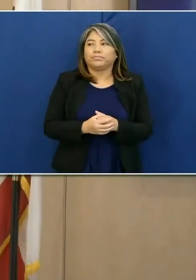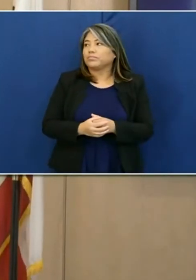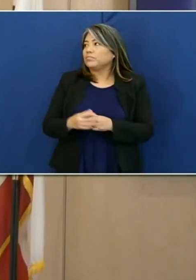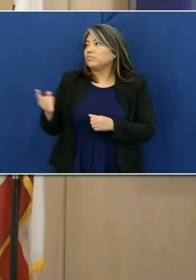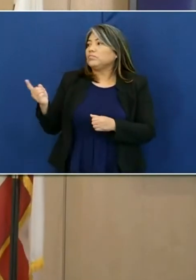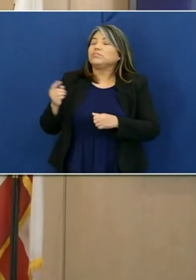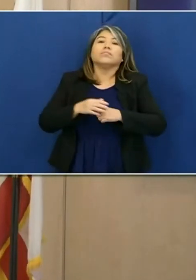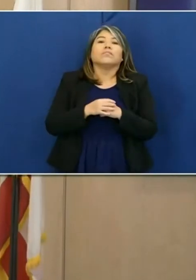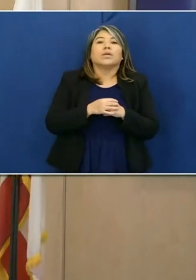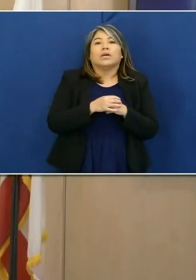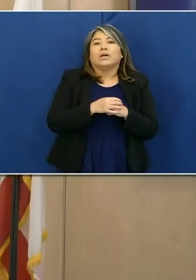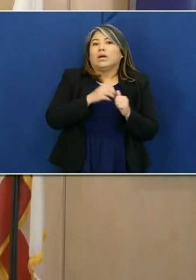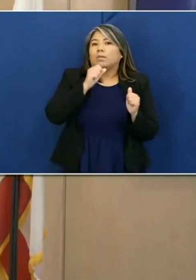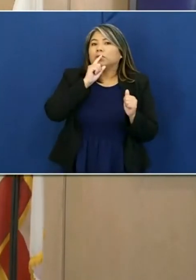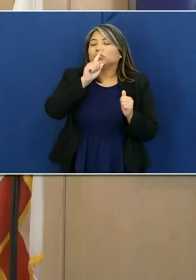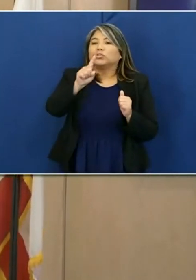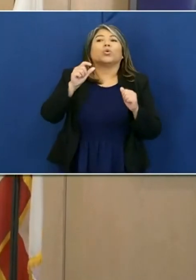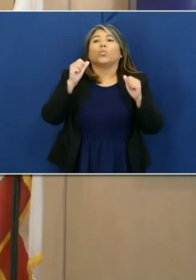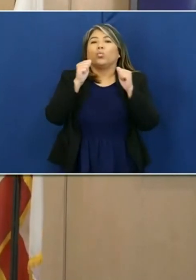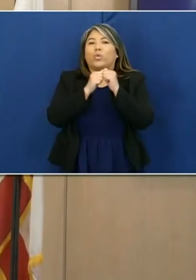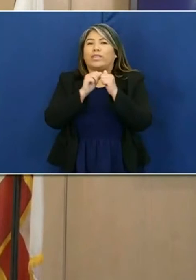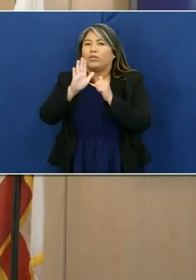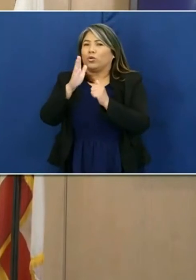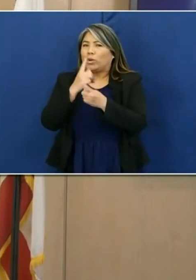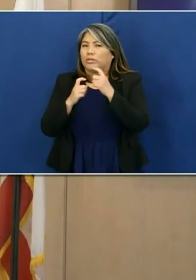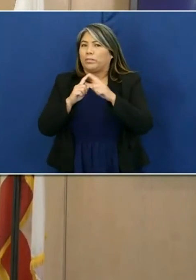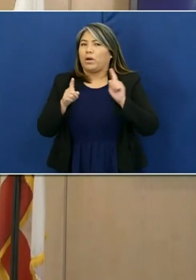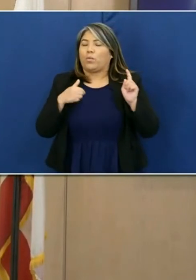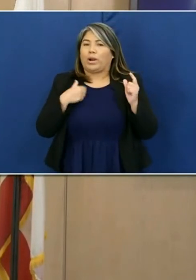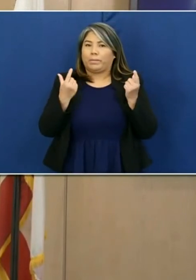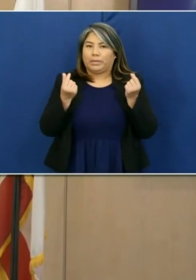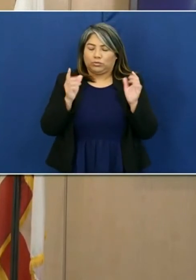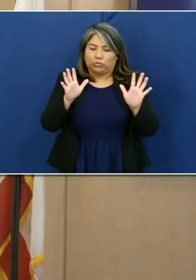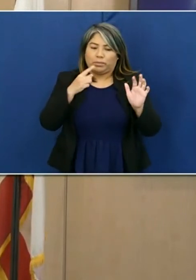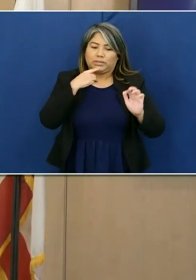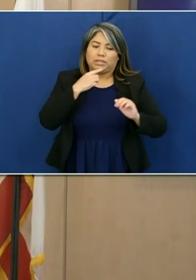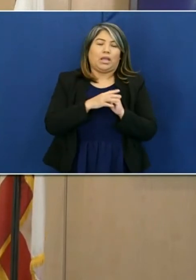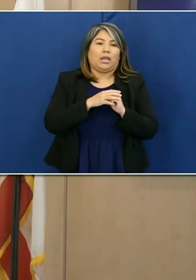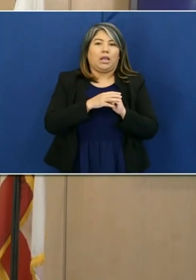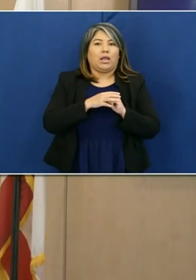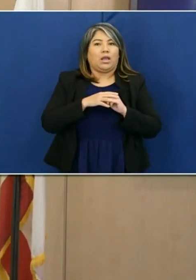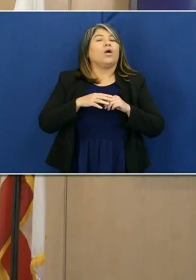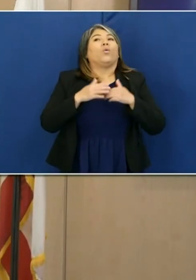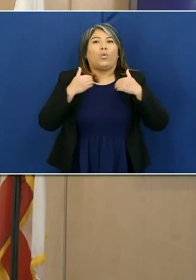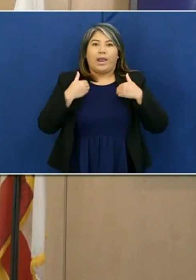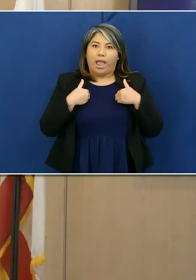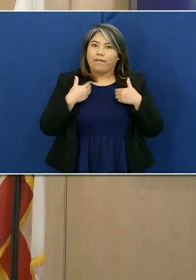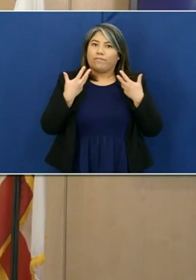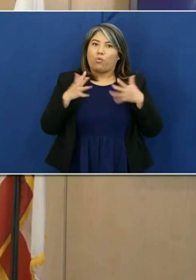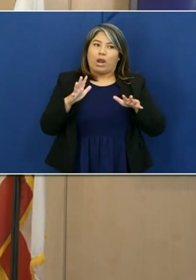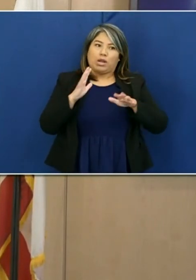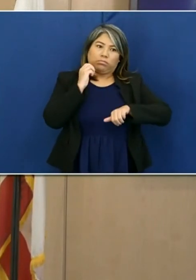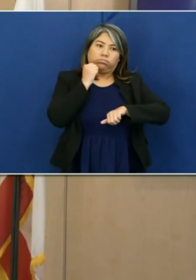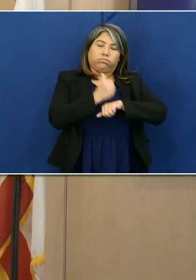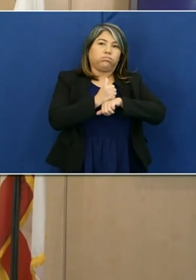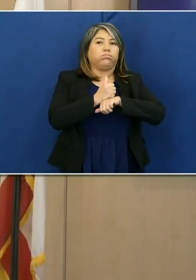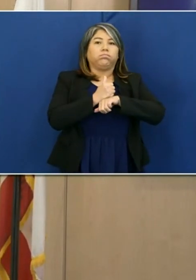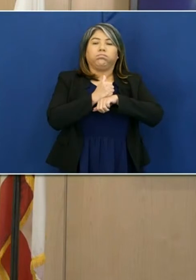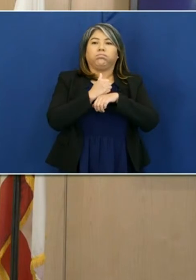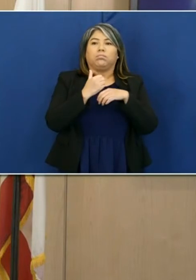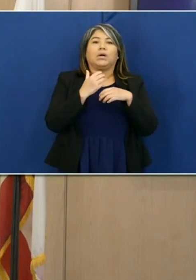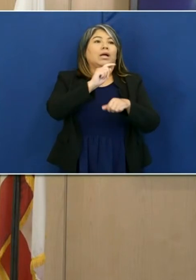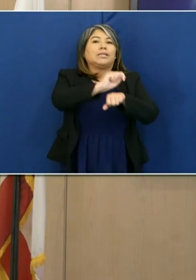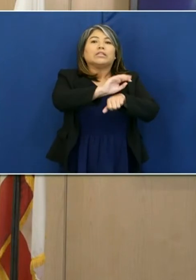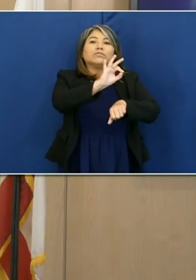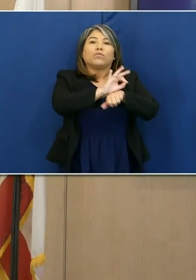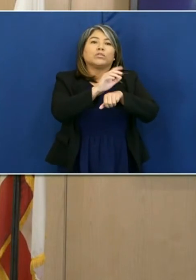Well, I'm not quite sure what you mean by some of the questions that you asked. What I'll do is I'll say that we have an active healthcare capacity task force